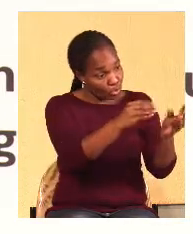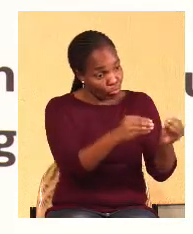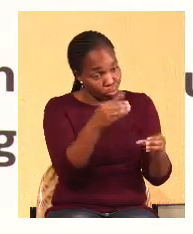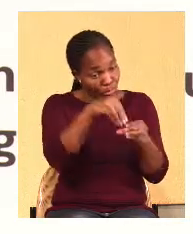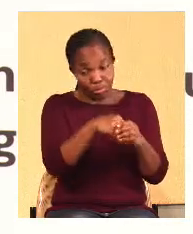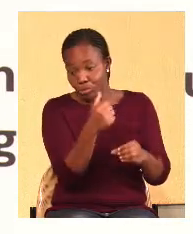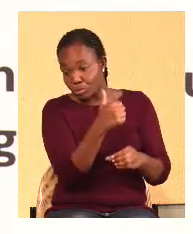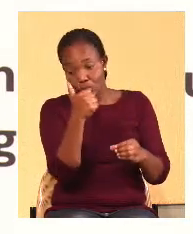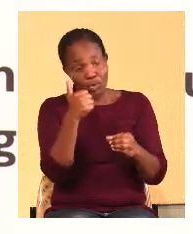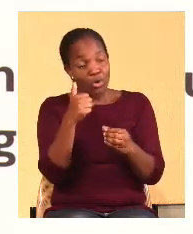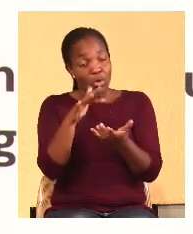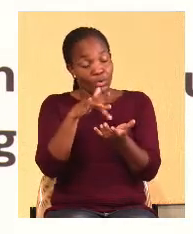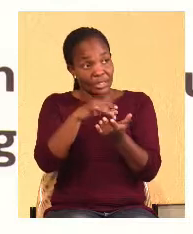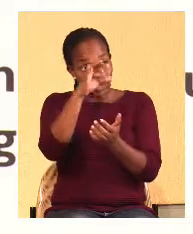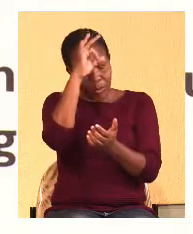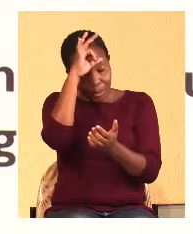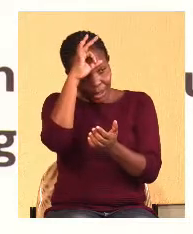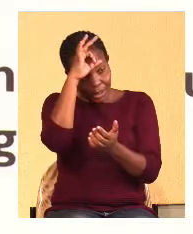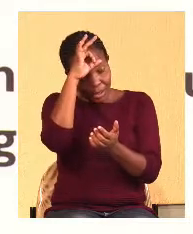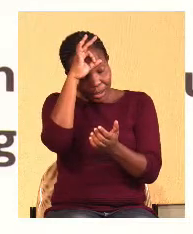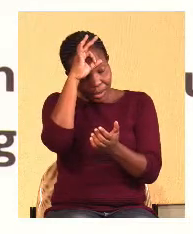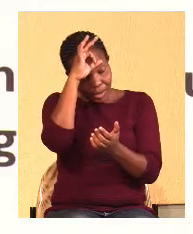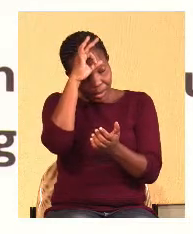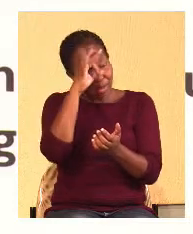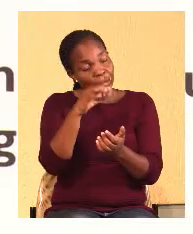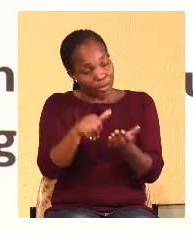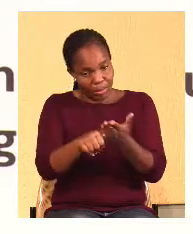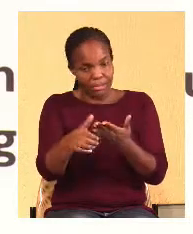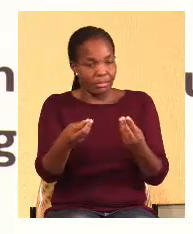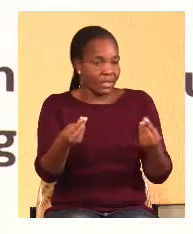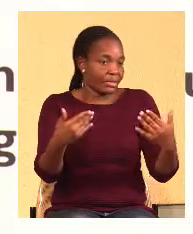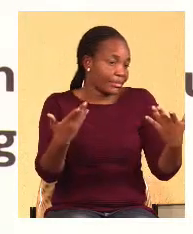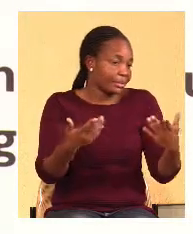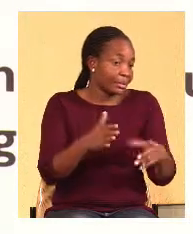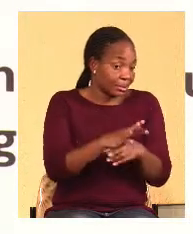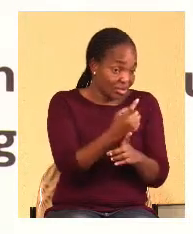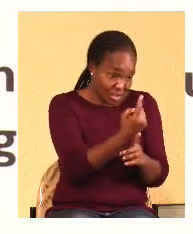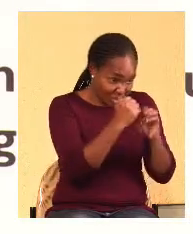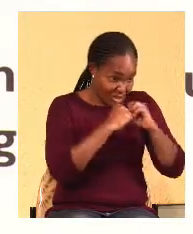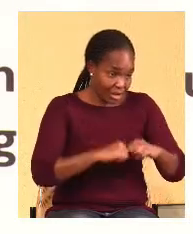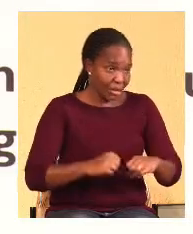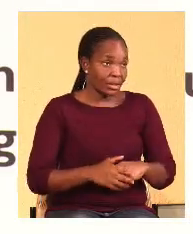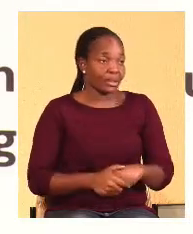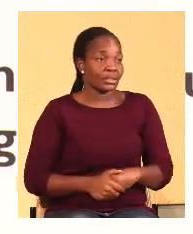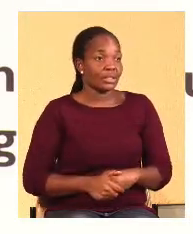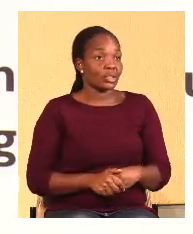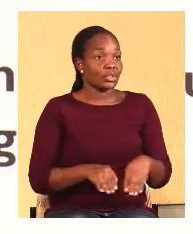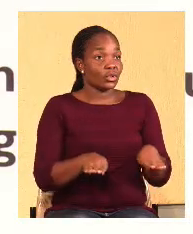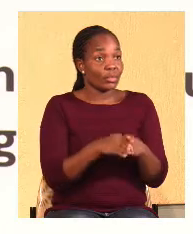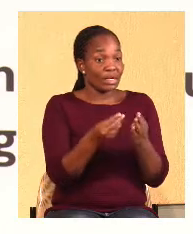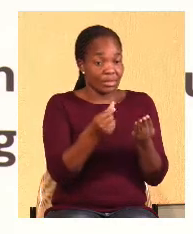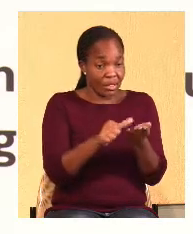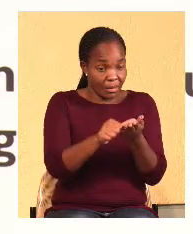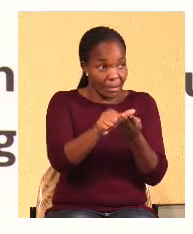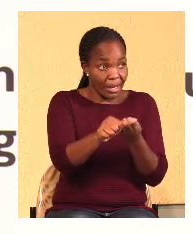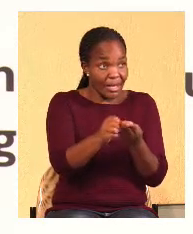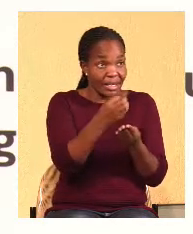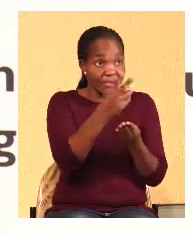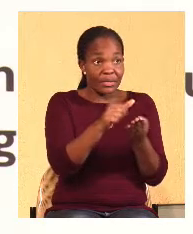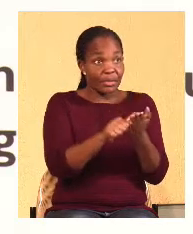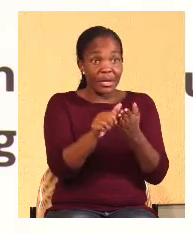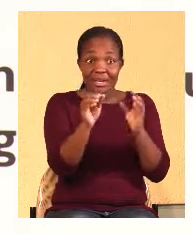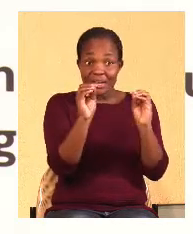they can give them a written notice to appear. So if you are given an opportunity to make the payment, and if you don't make the payment, you'd get